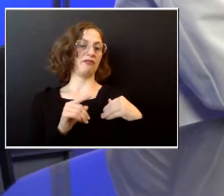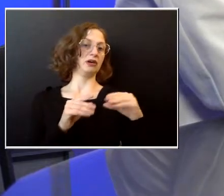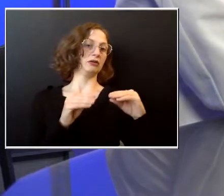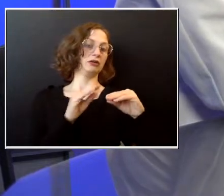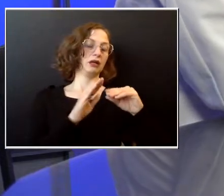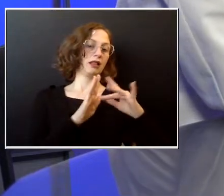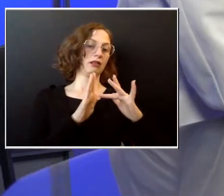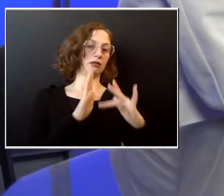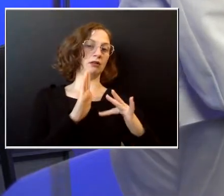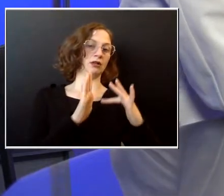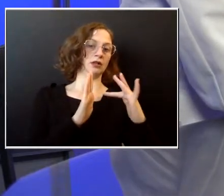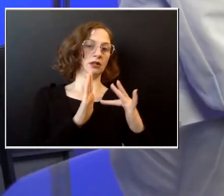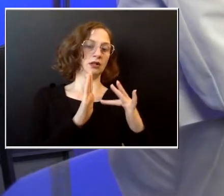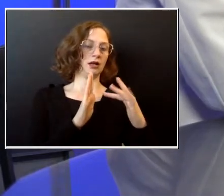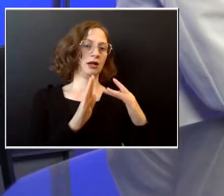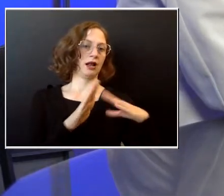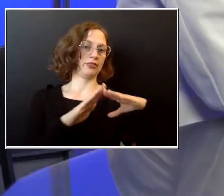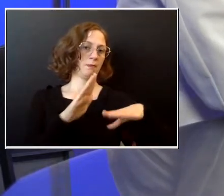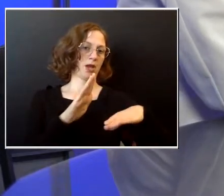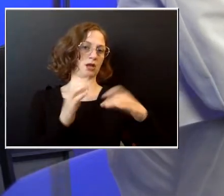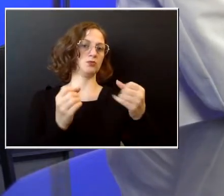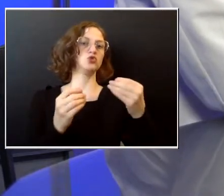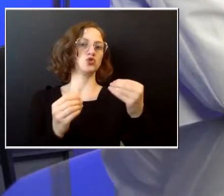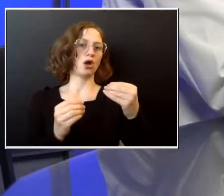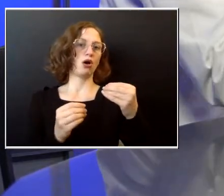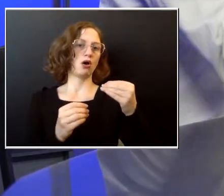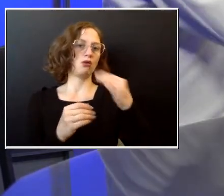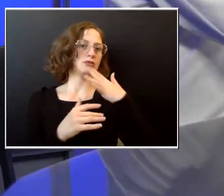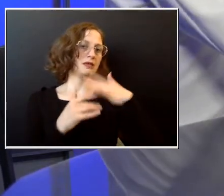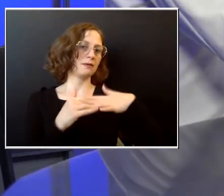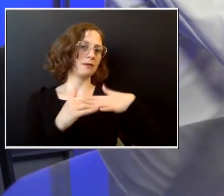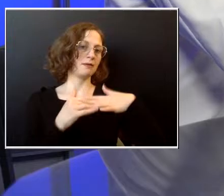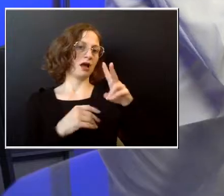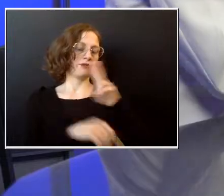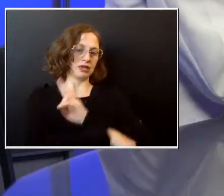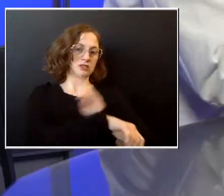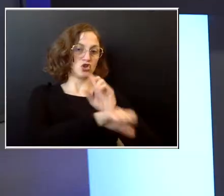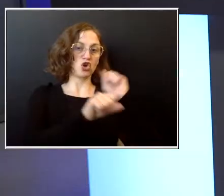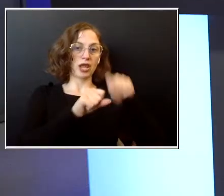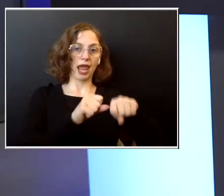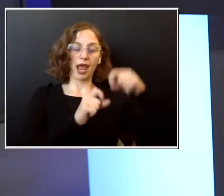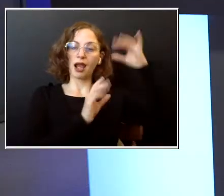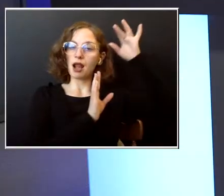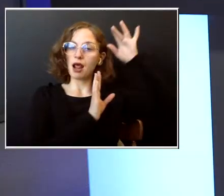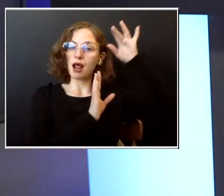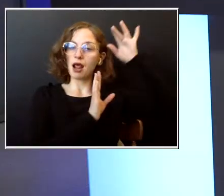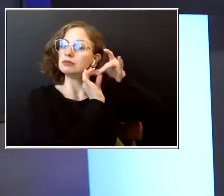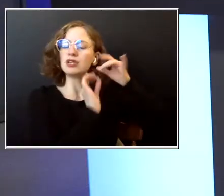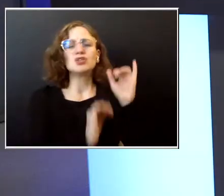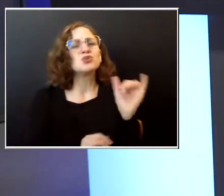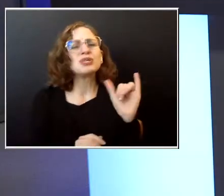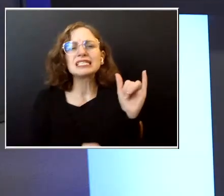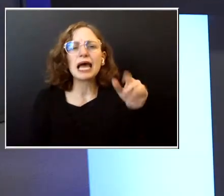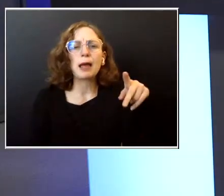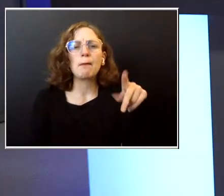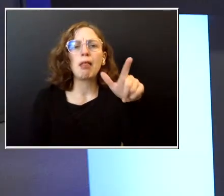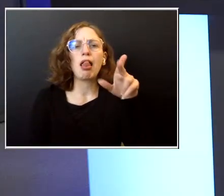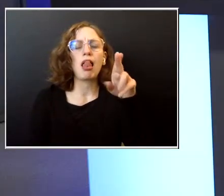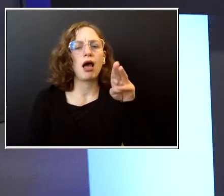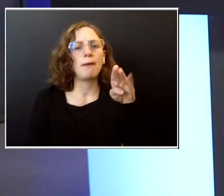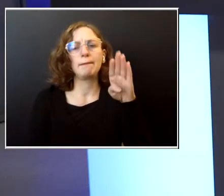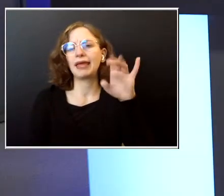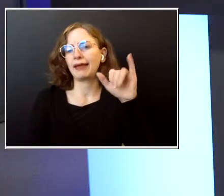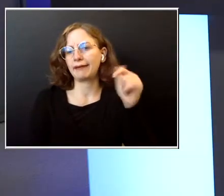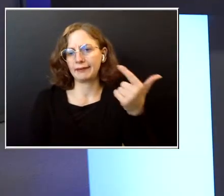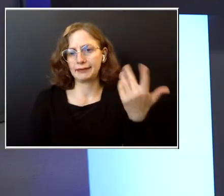and perfuse the inside of her brain. So it's bringing it's like plumbing. We're just bringing blood from the outside in instead of trying